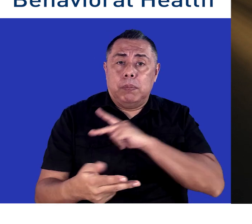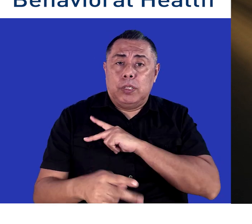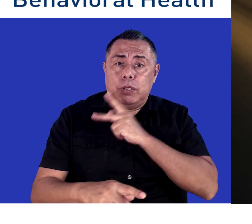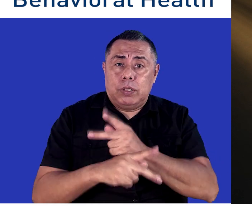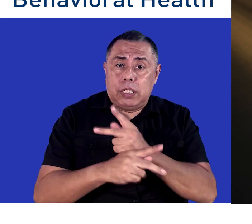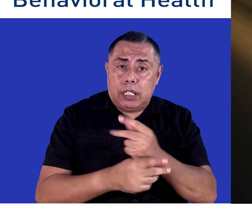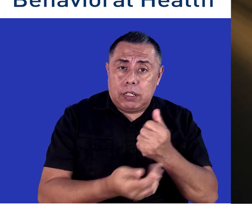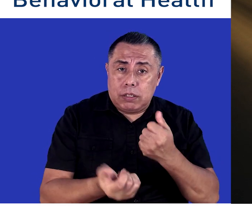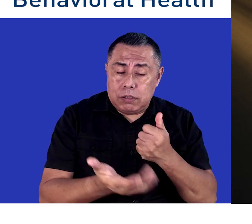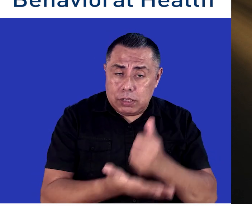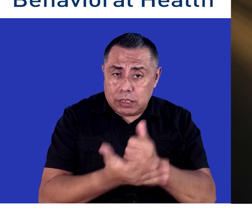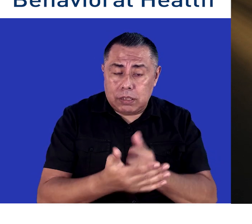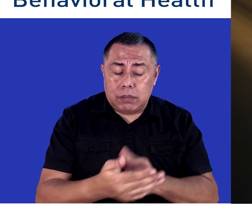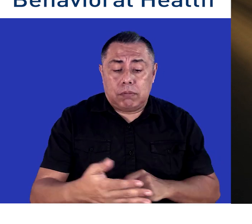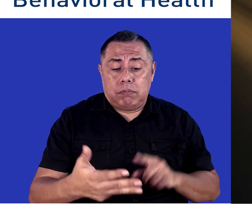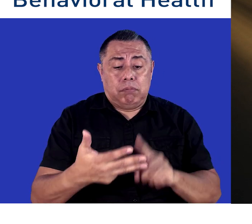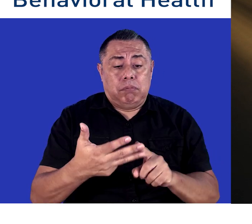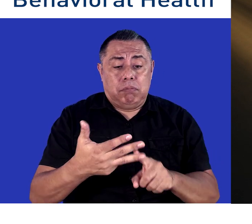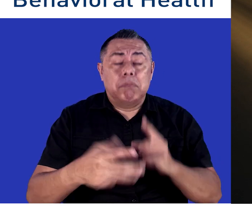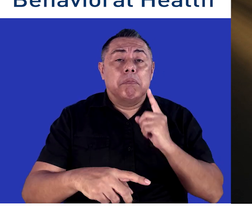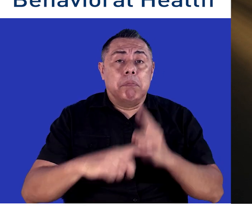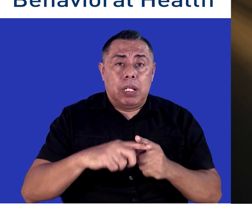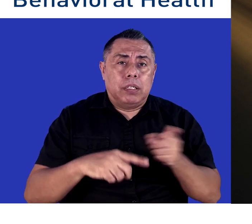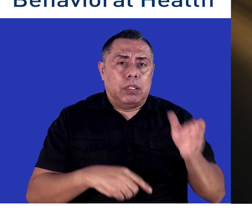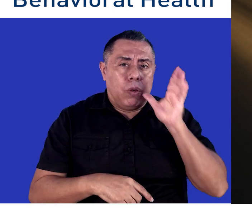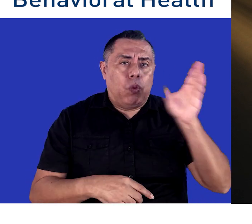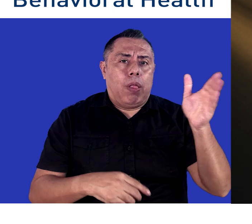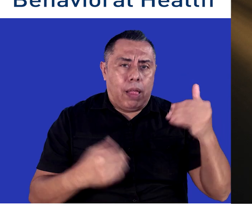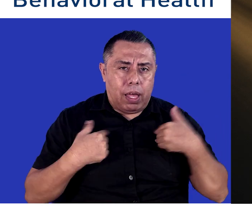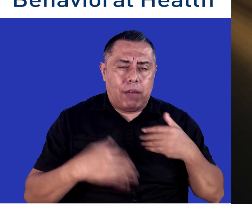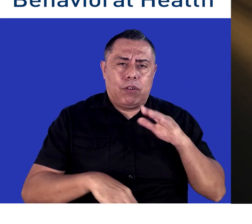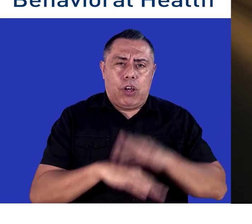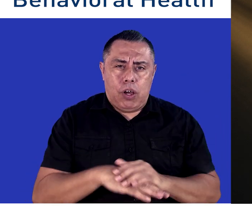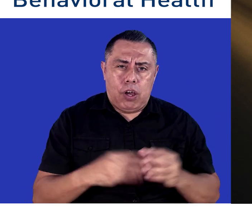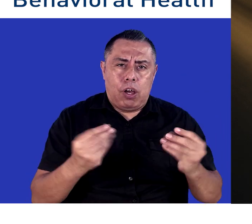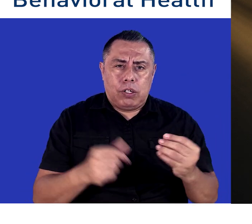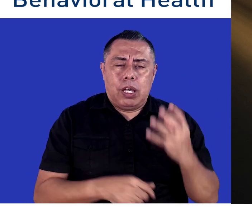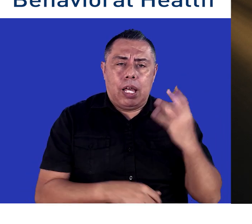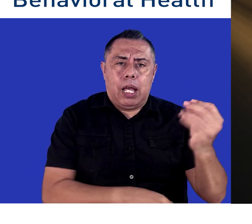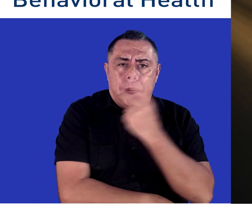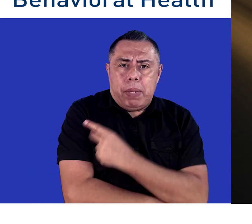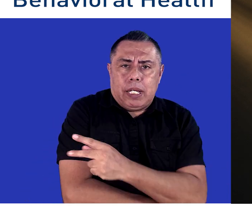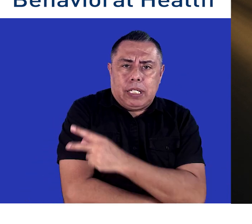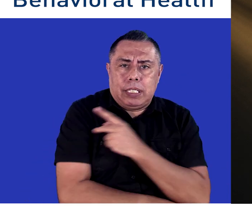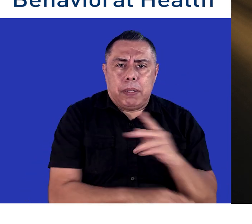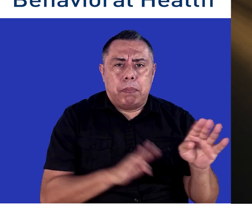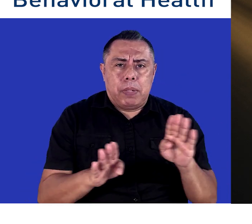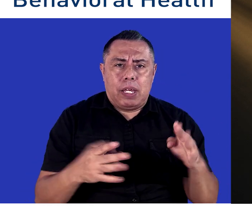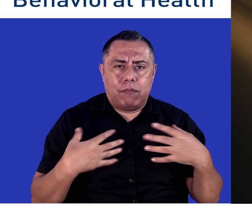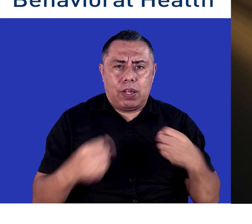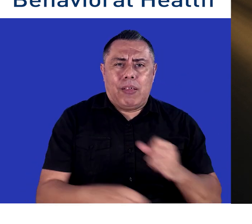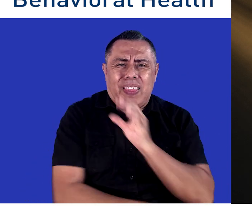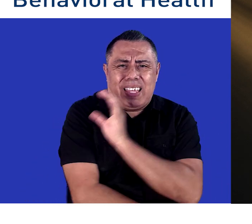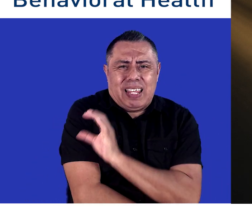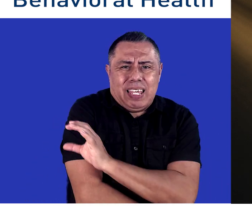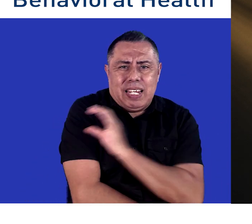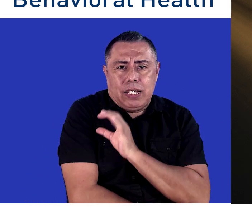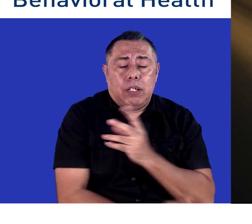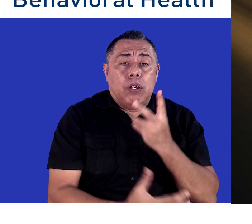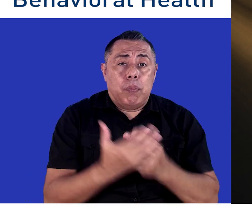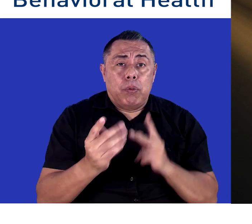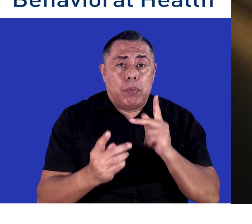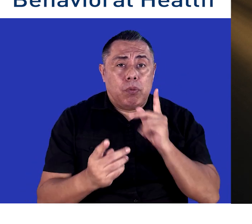management, and personal care assistance. In addition, the facility will have an on-site outpatient behavioral health clinic that will